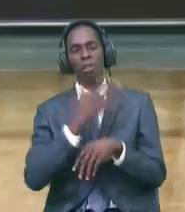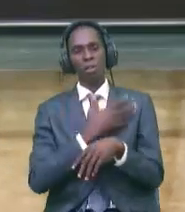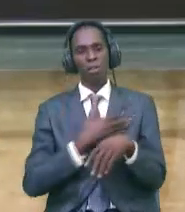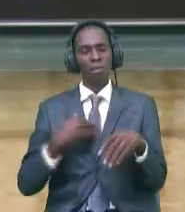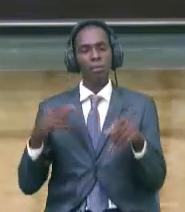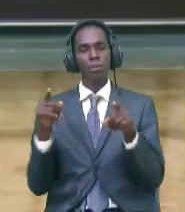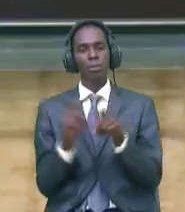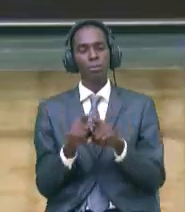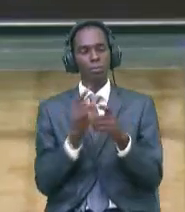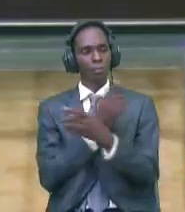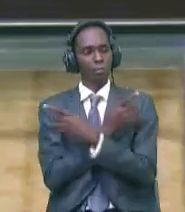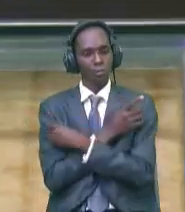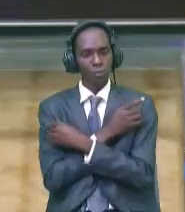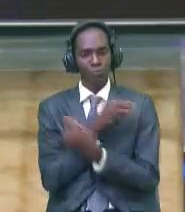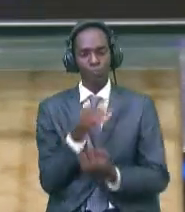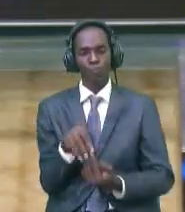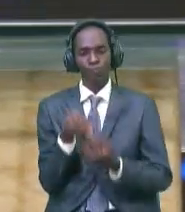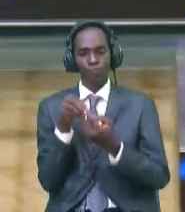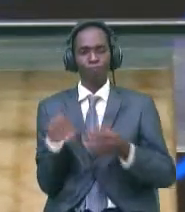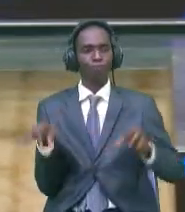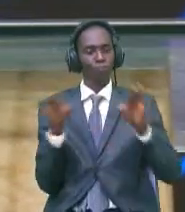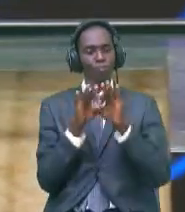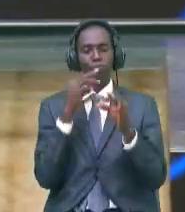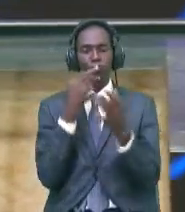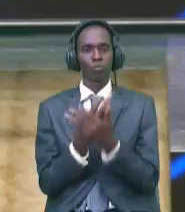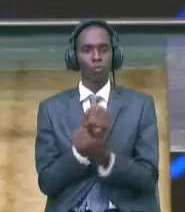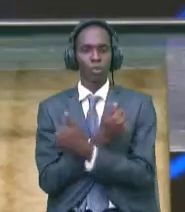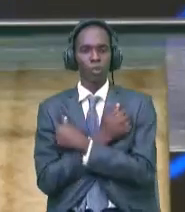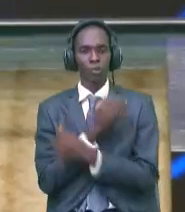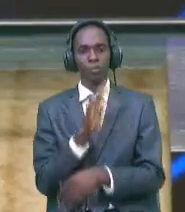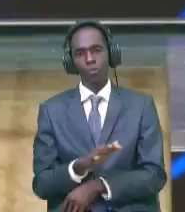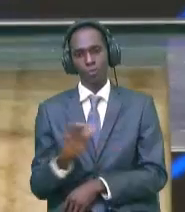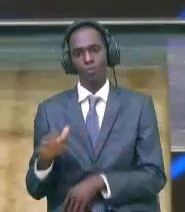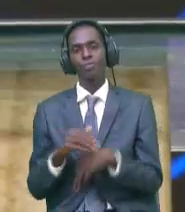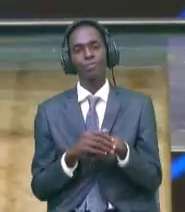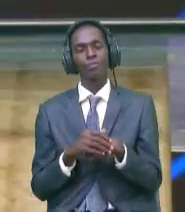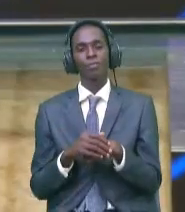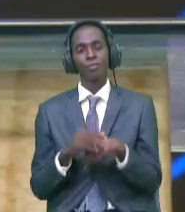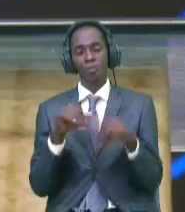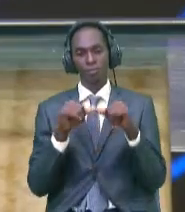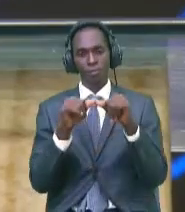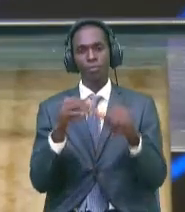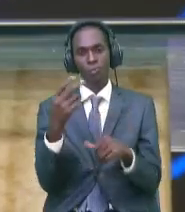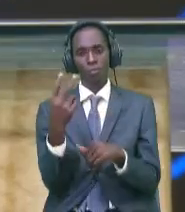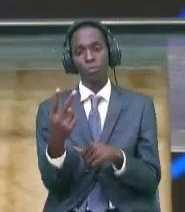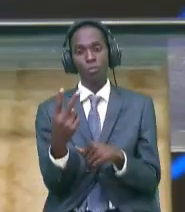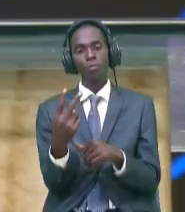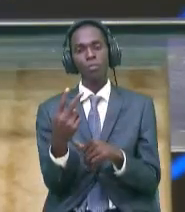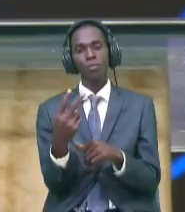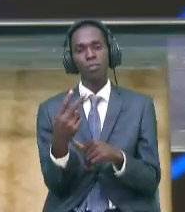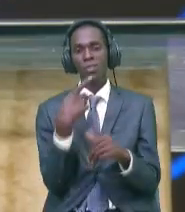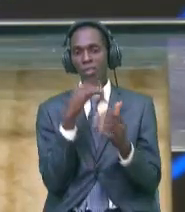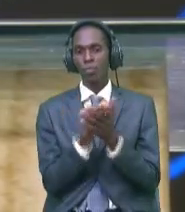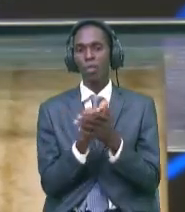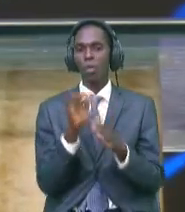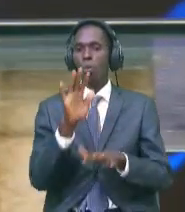precious, beloved children. Look at verse 2. It says in verse 2, and walk in love. Those are the saints of